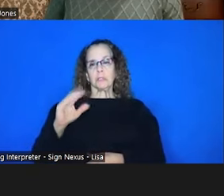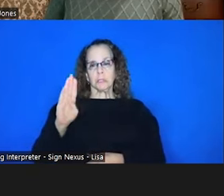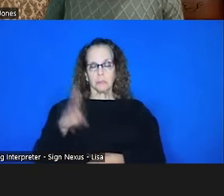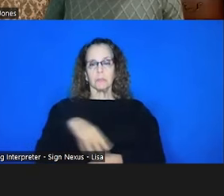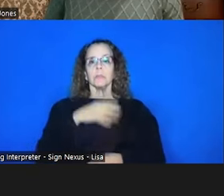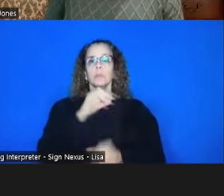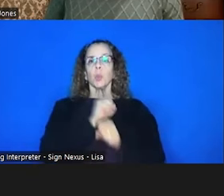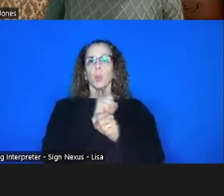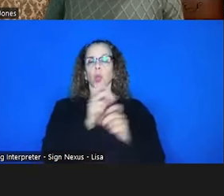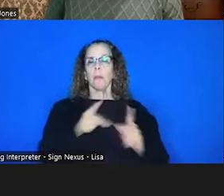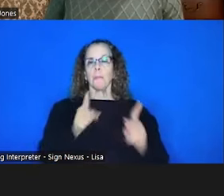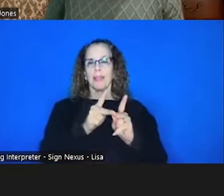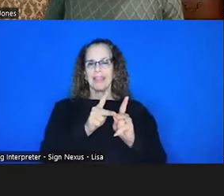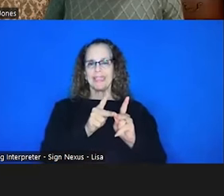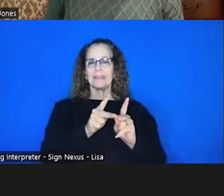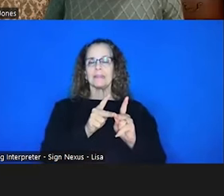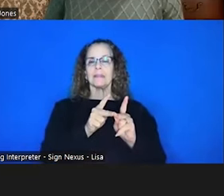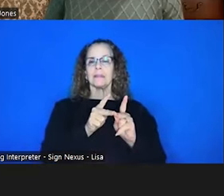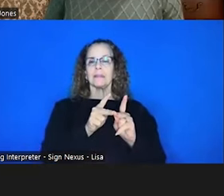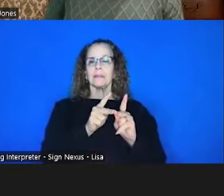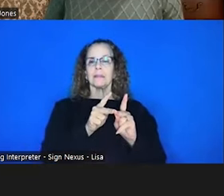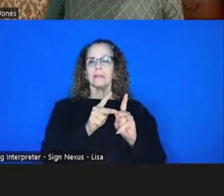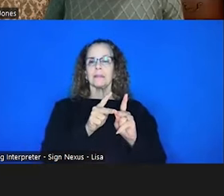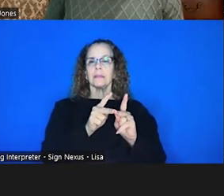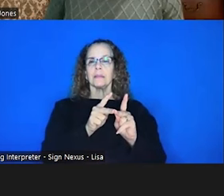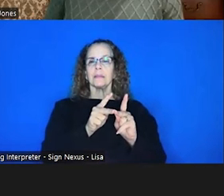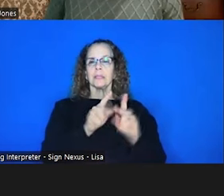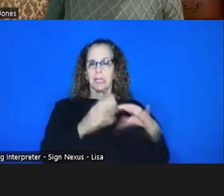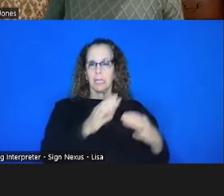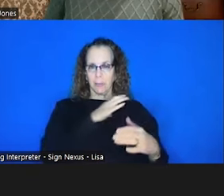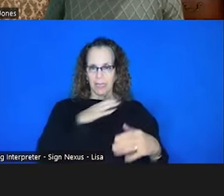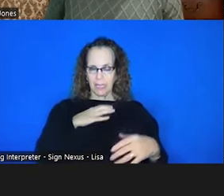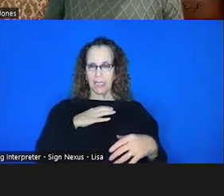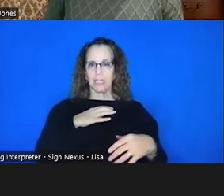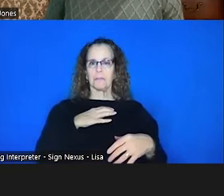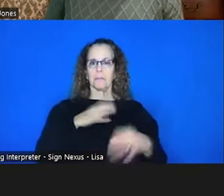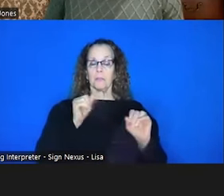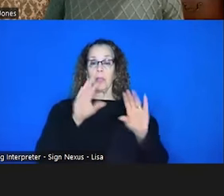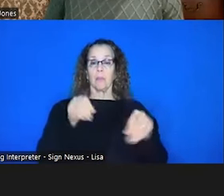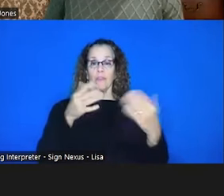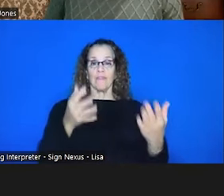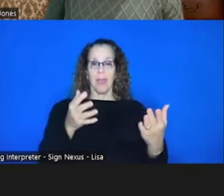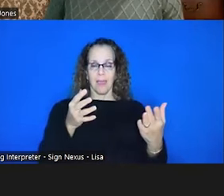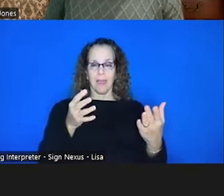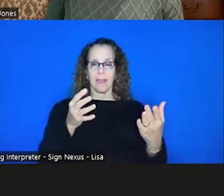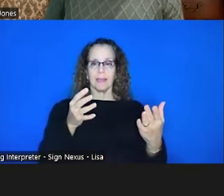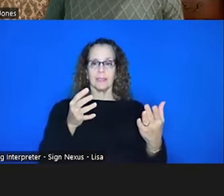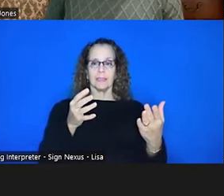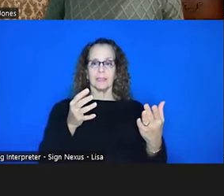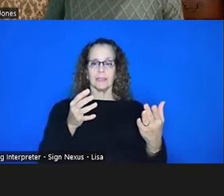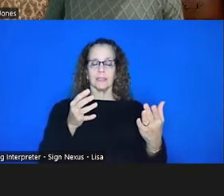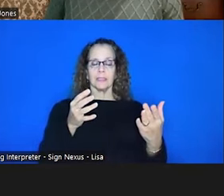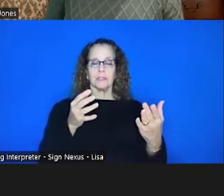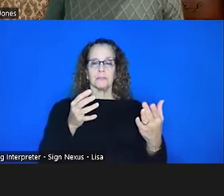committee. And, you know, that in itself, like, it provides not only opportunities for leadership, like TGNCMB, you know, for